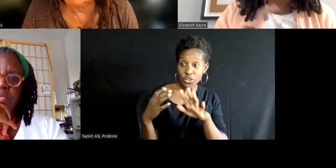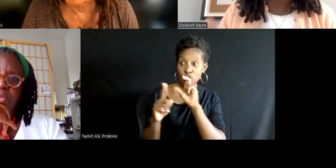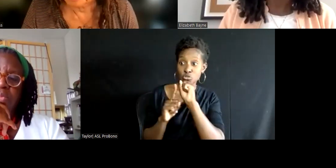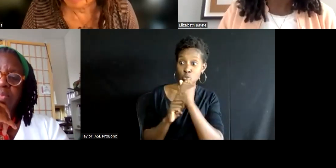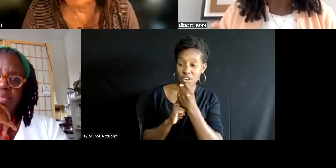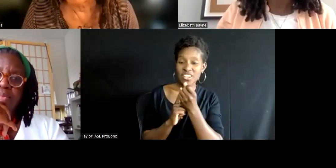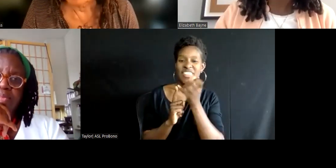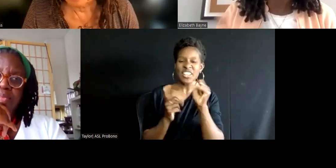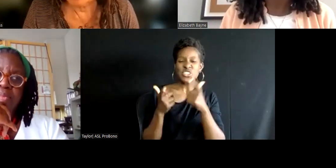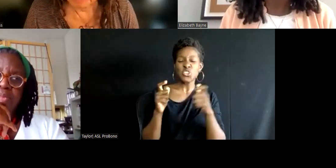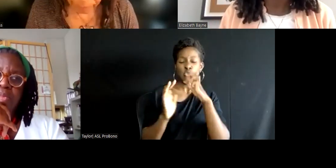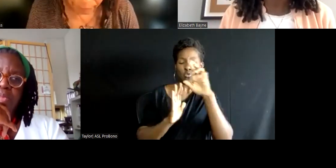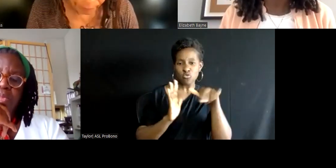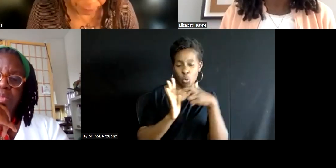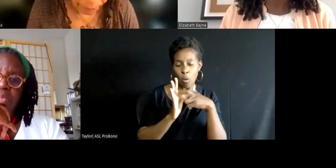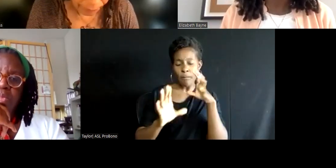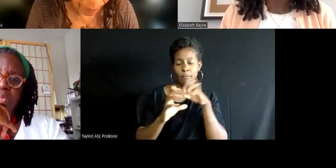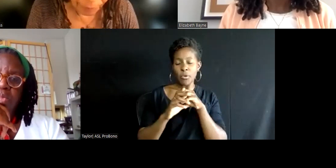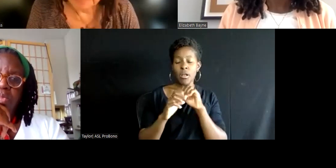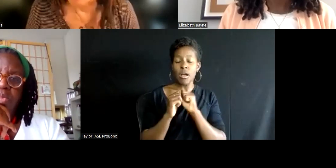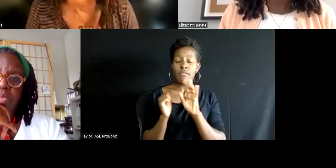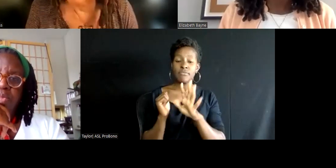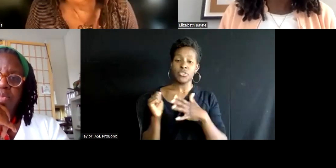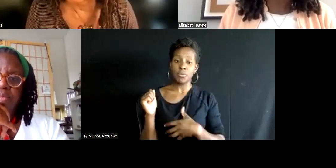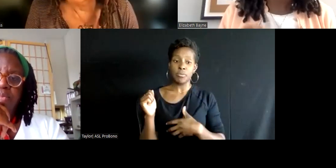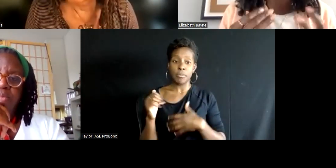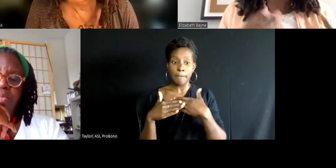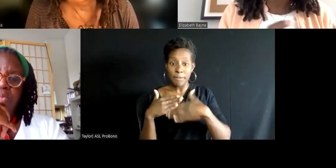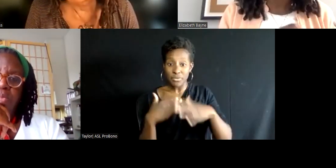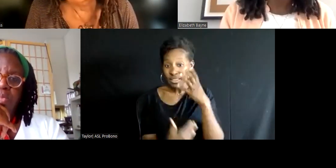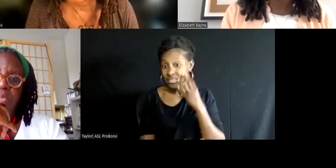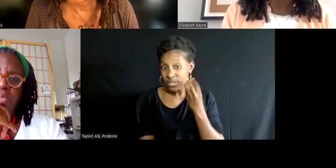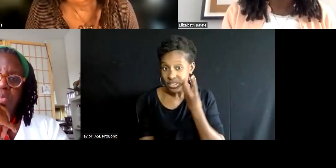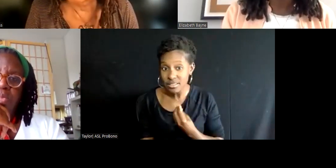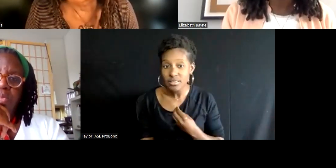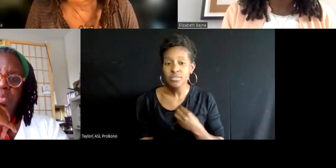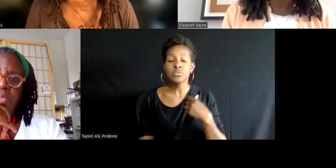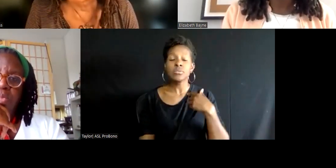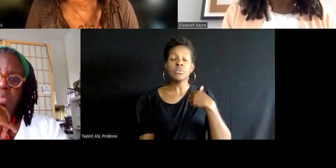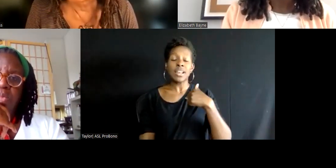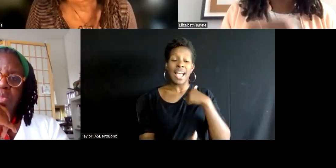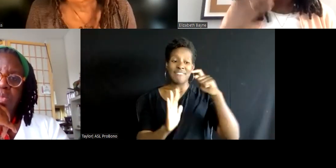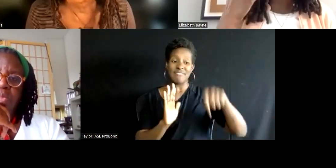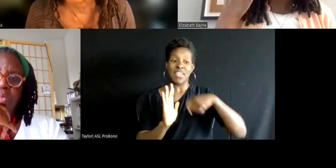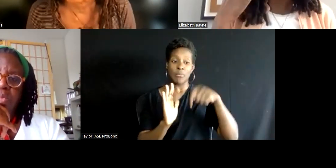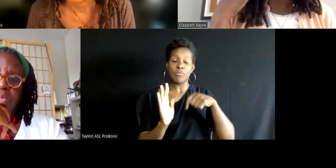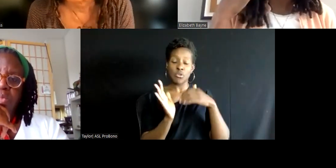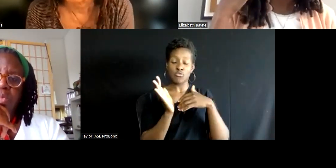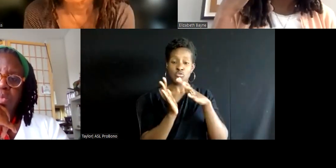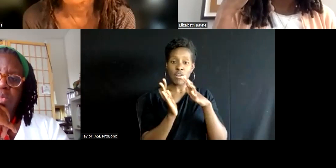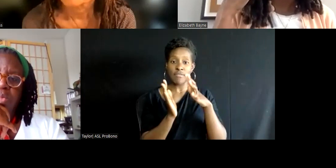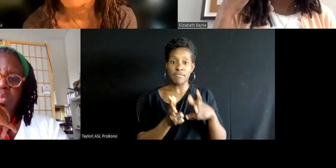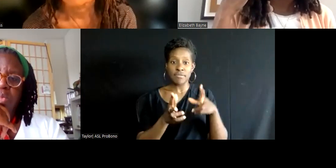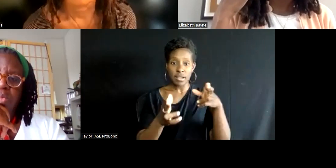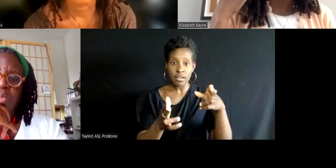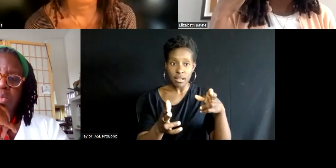your birth experience is and your breastfeeding experience is. And when I would screen the rough cut of the film, I would see women